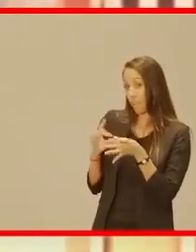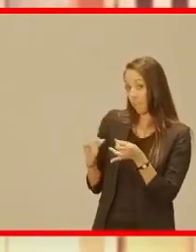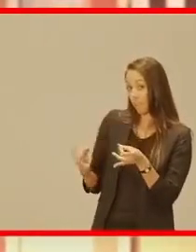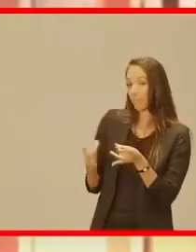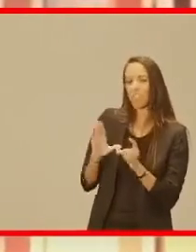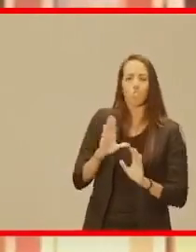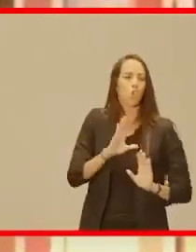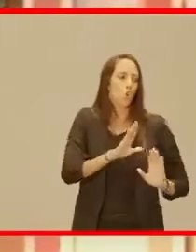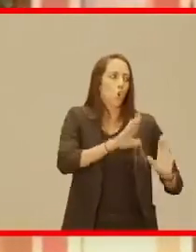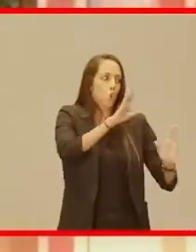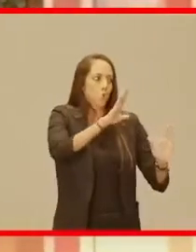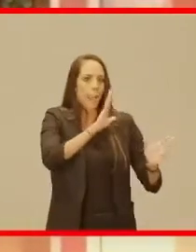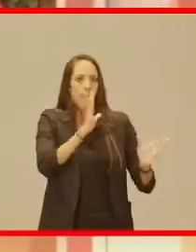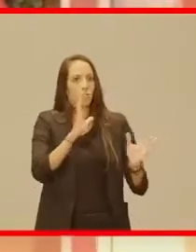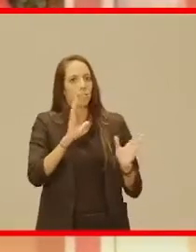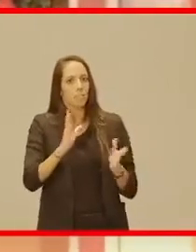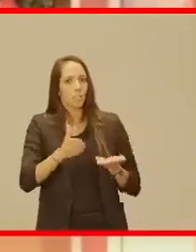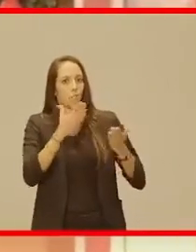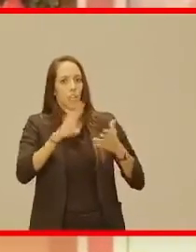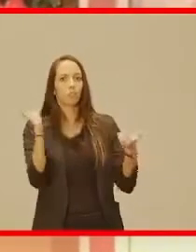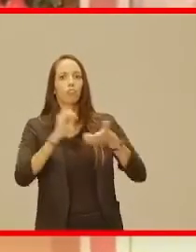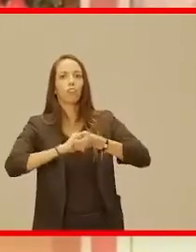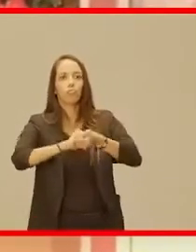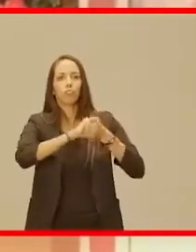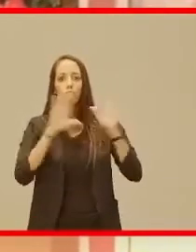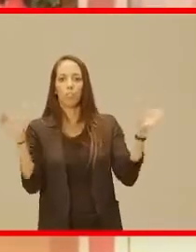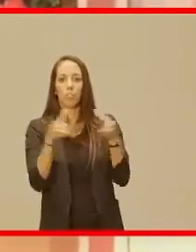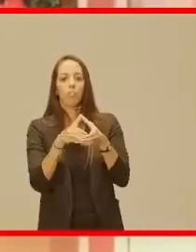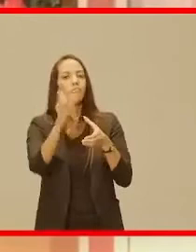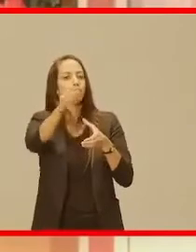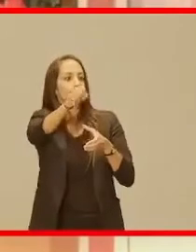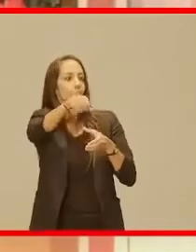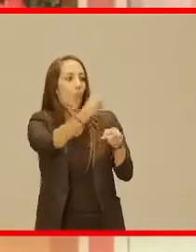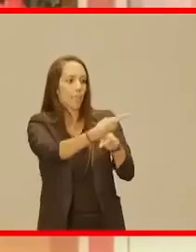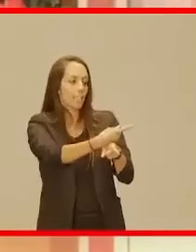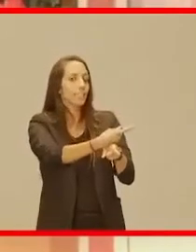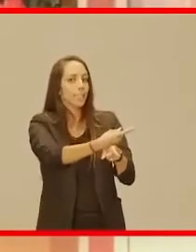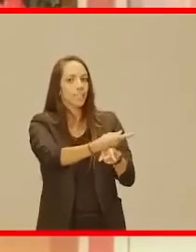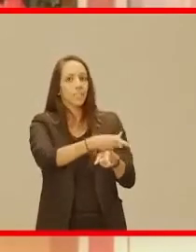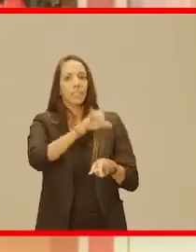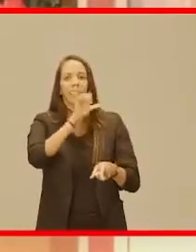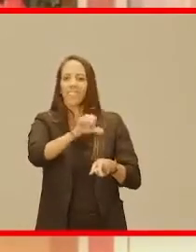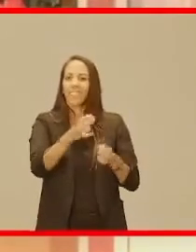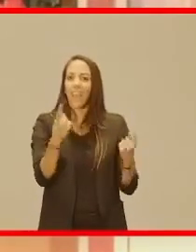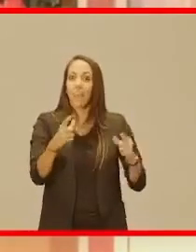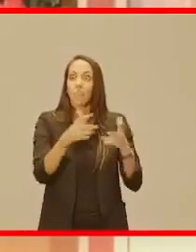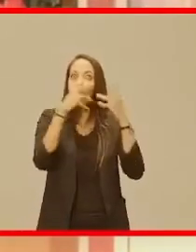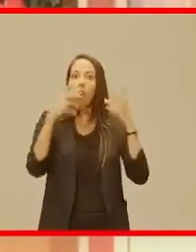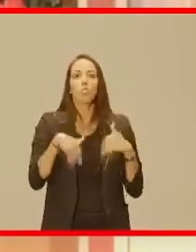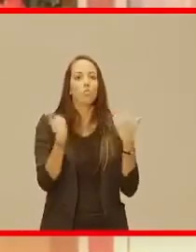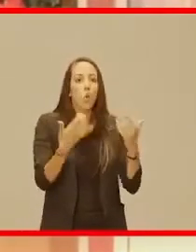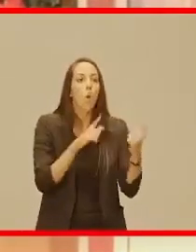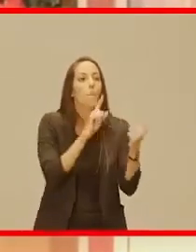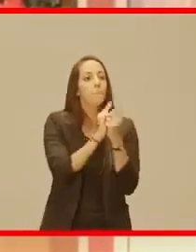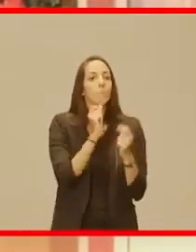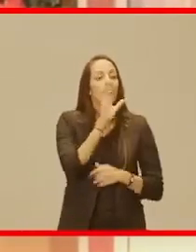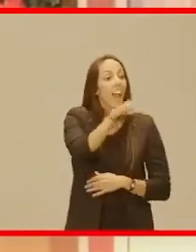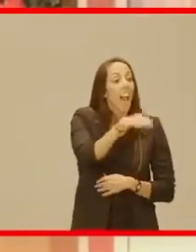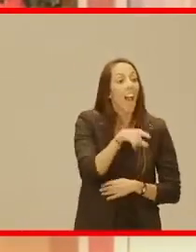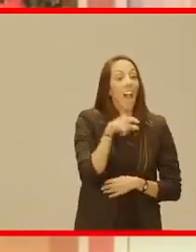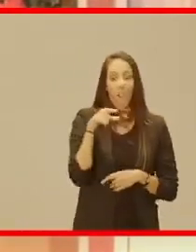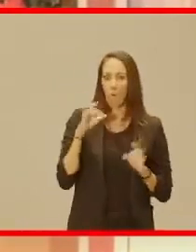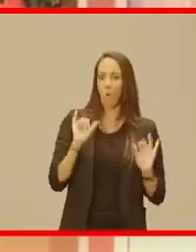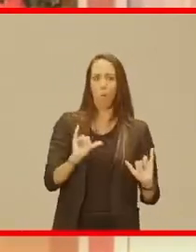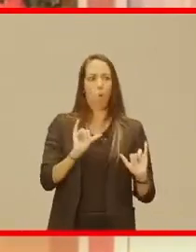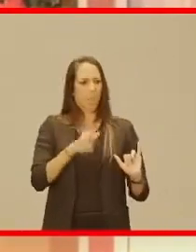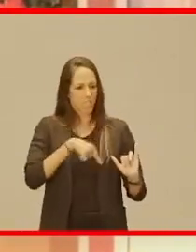in terms of the coalition thing, because I'll Yeah. tell you, you're absolutely right. That's what happens a lot of times. You go and you meet with somebody and they say, hey, this is a great idea,